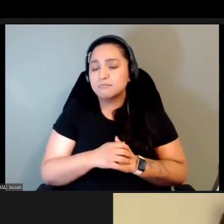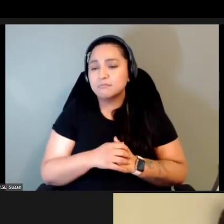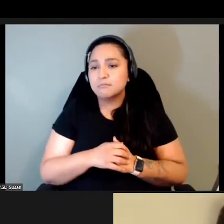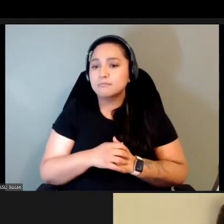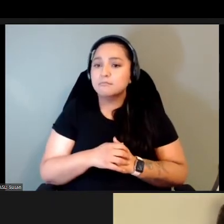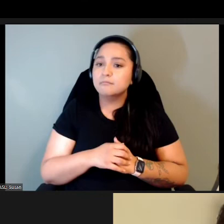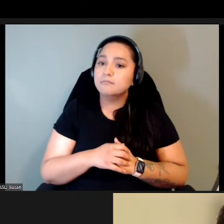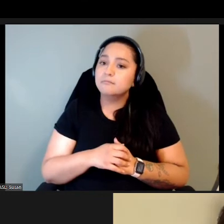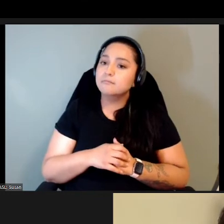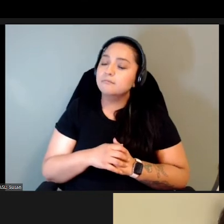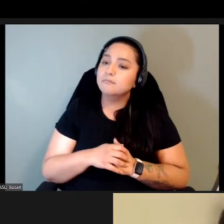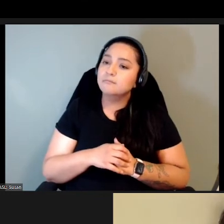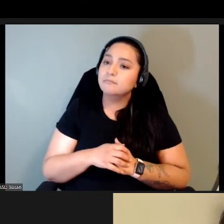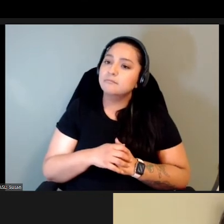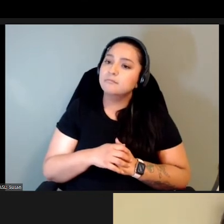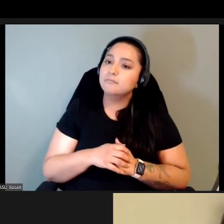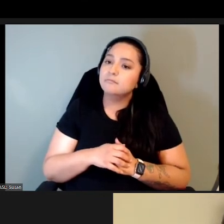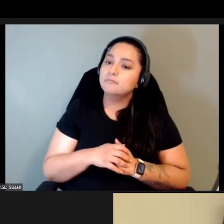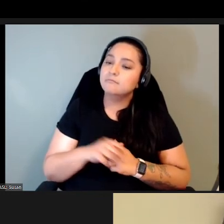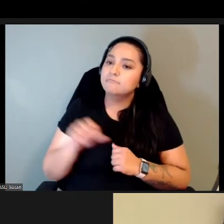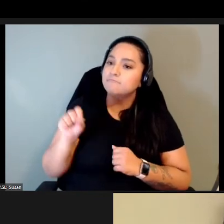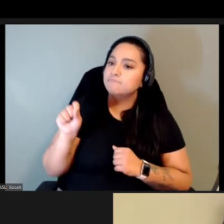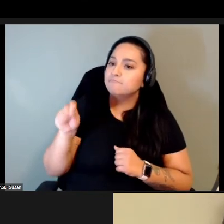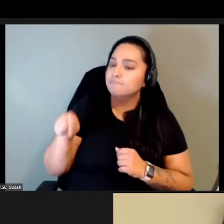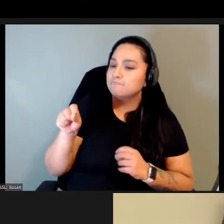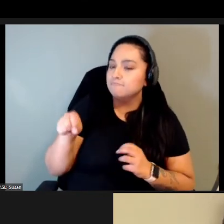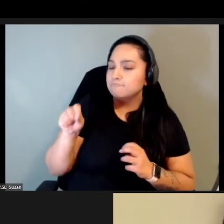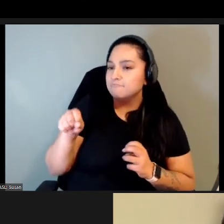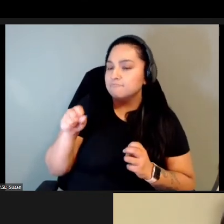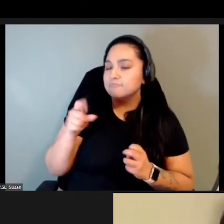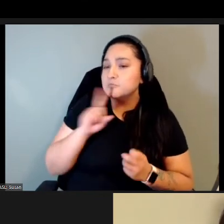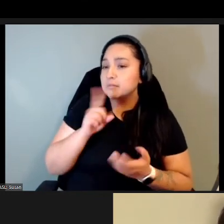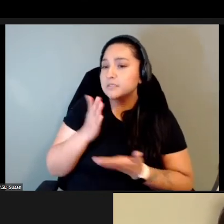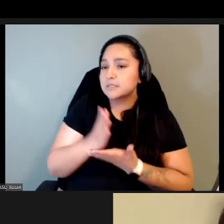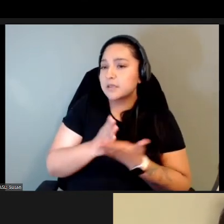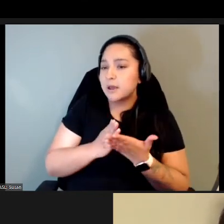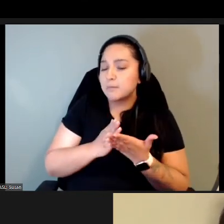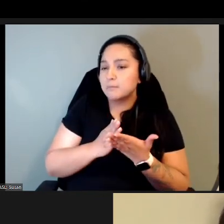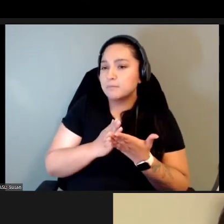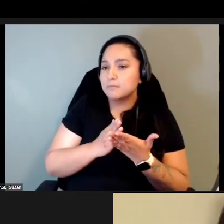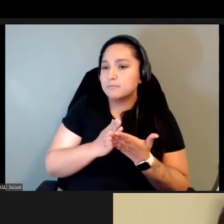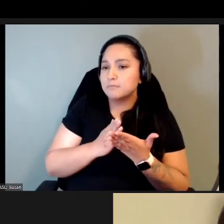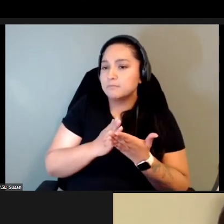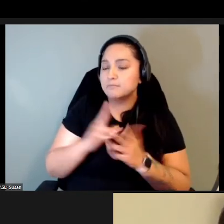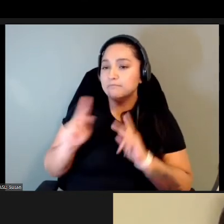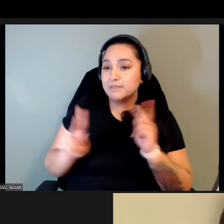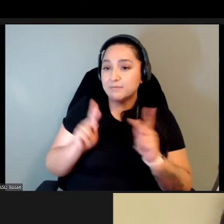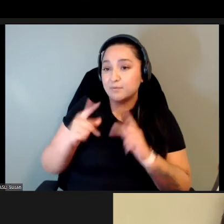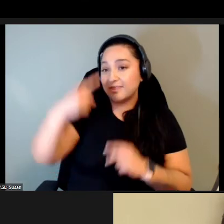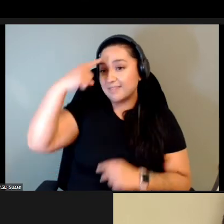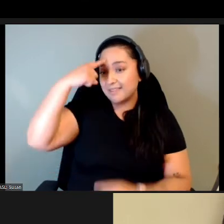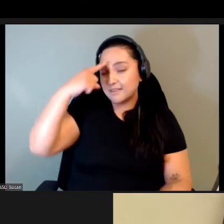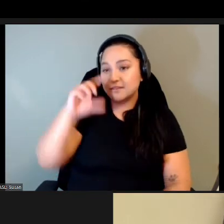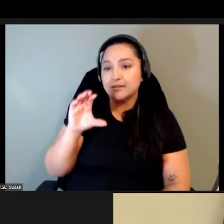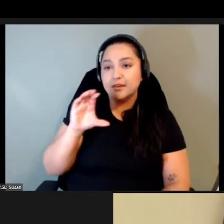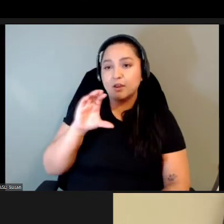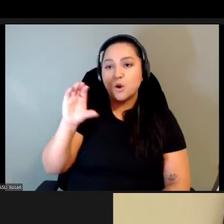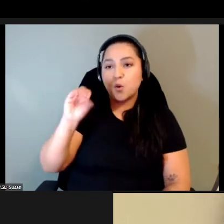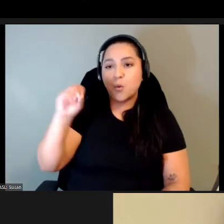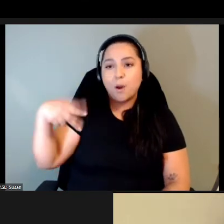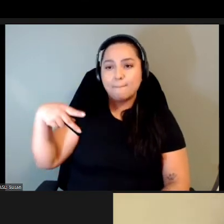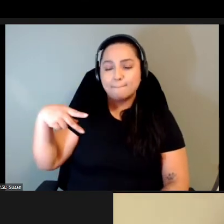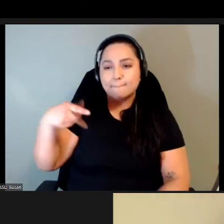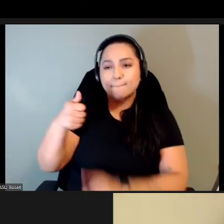Yes, some people, they feel that cooperatives are kind of associations